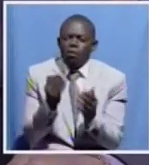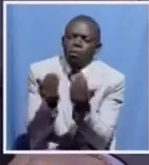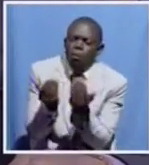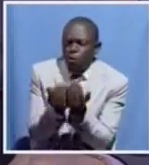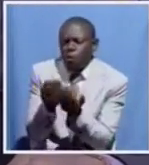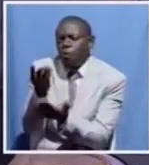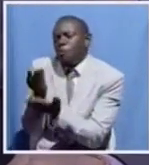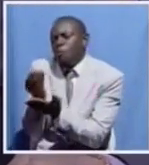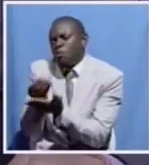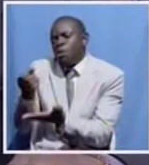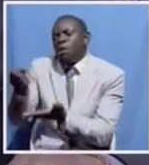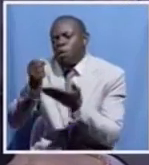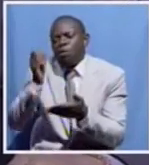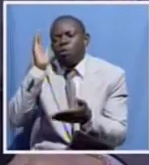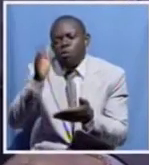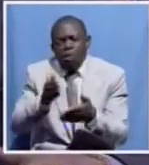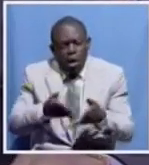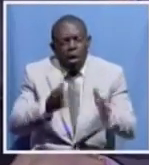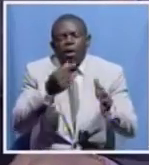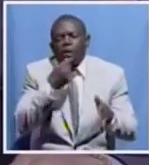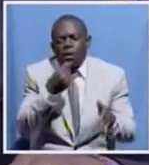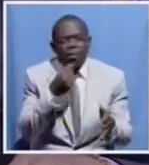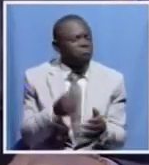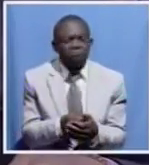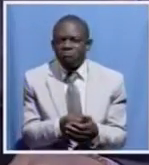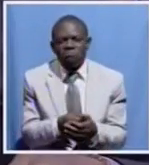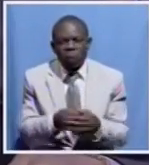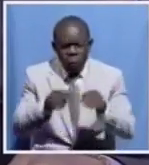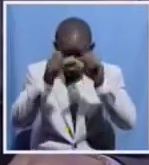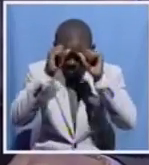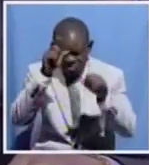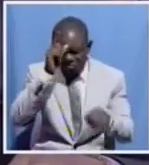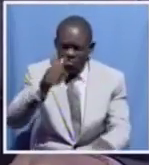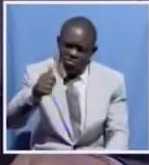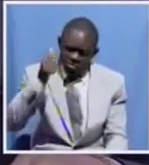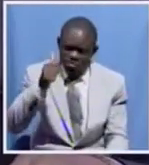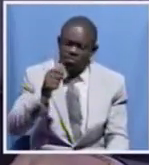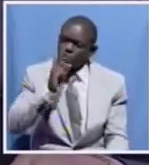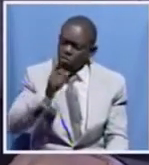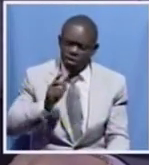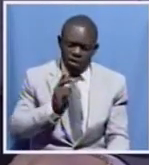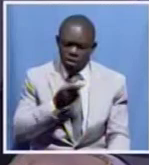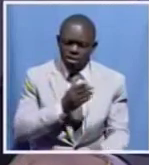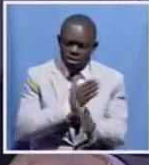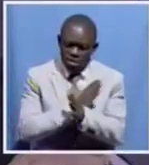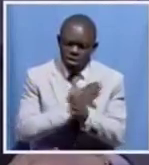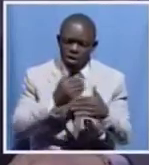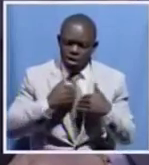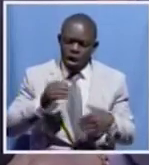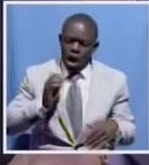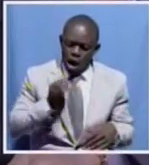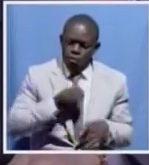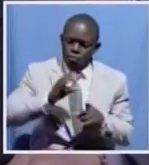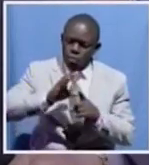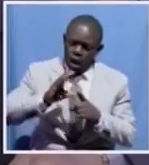I think there is much more strength in standing your ground than to accept anything. And I think I will walk you back to the